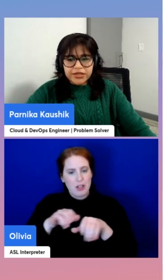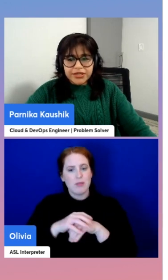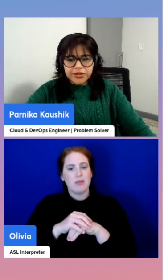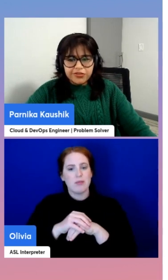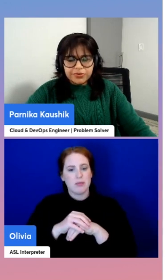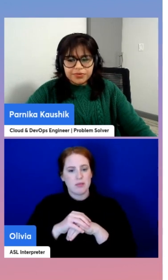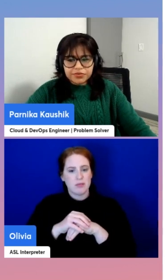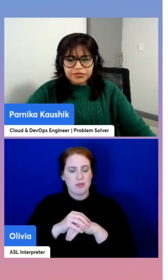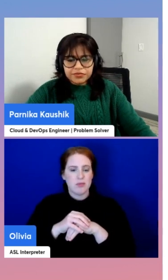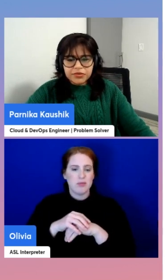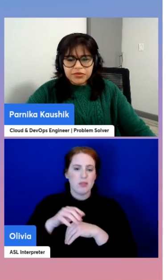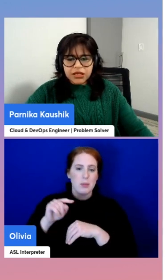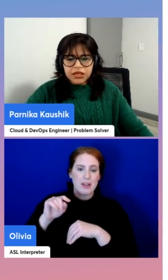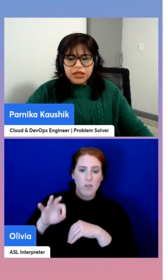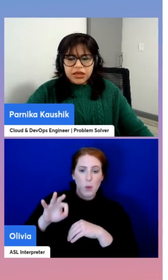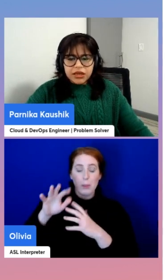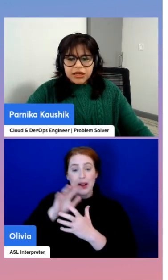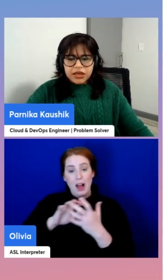Terraform Enterprise itself.